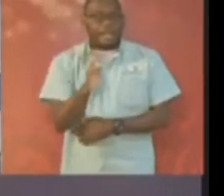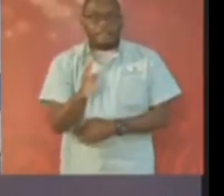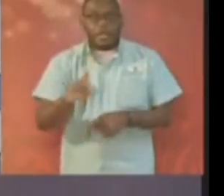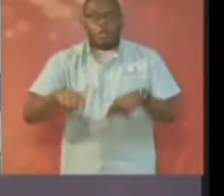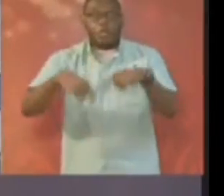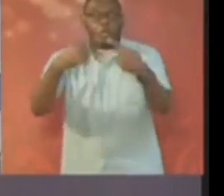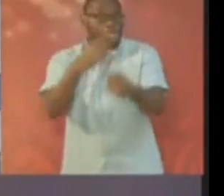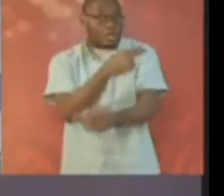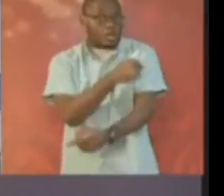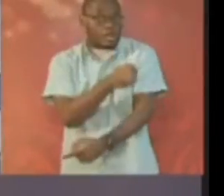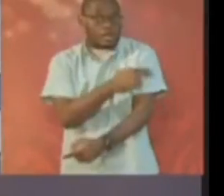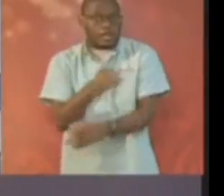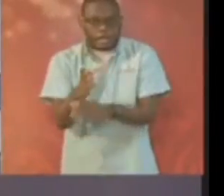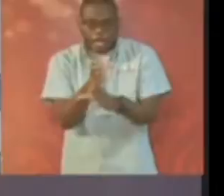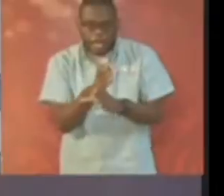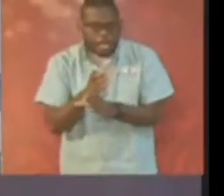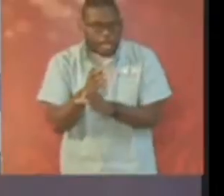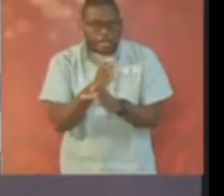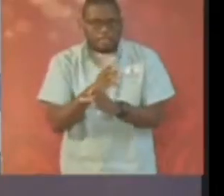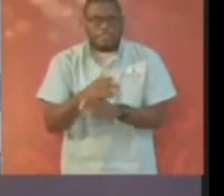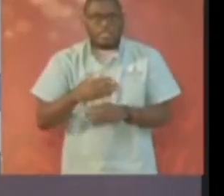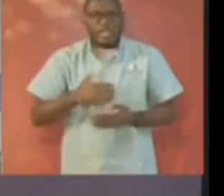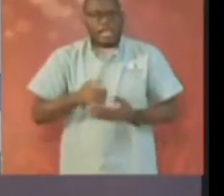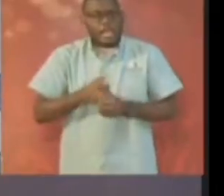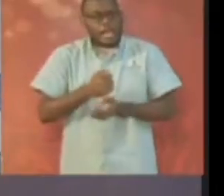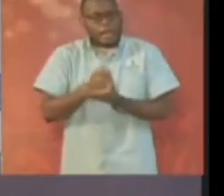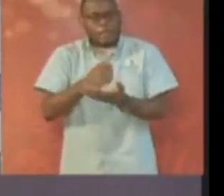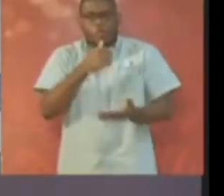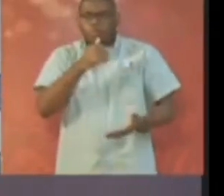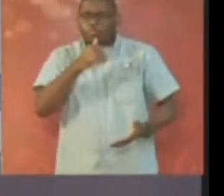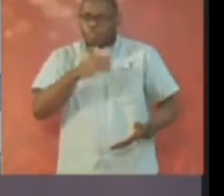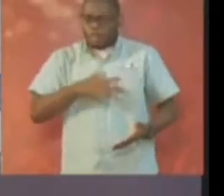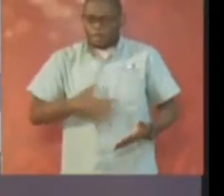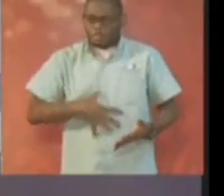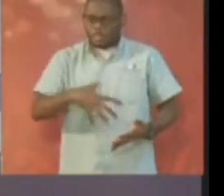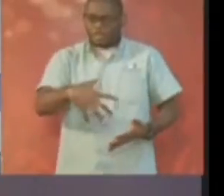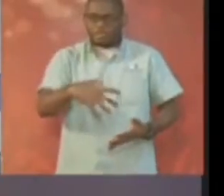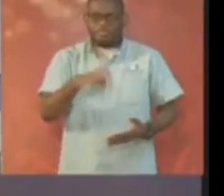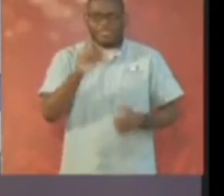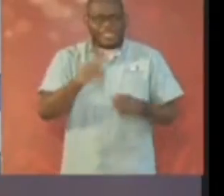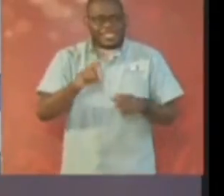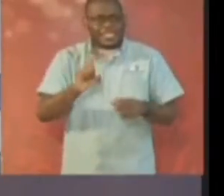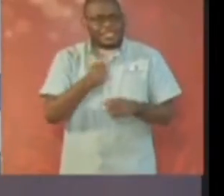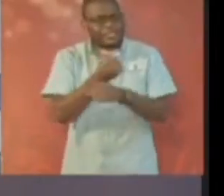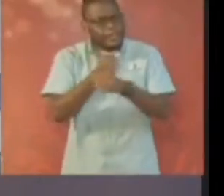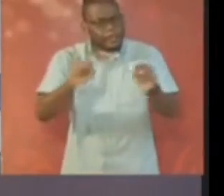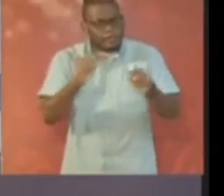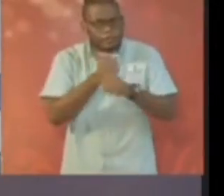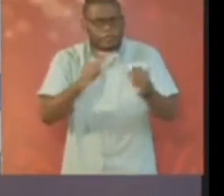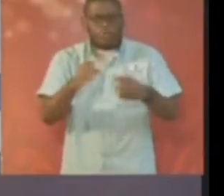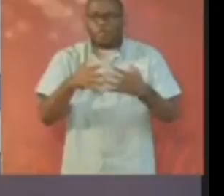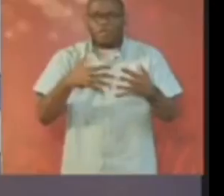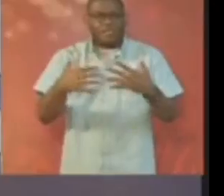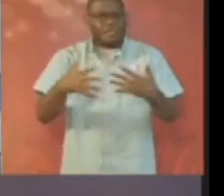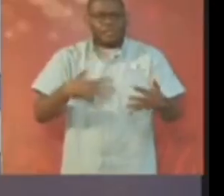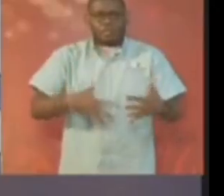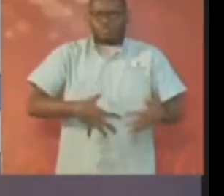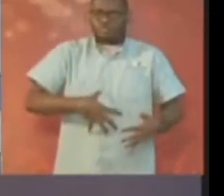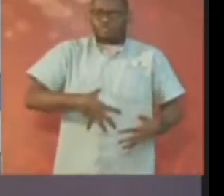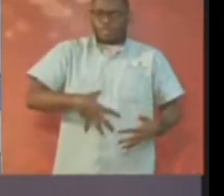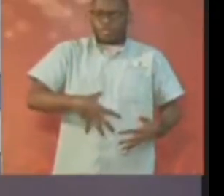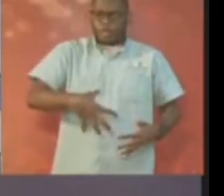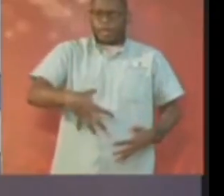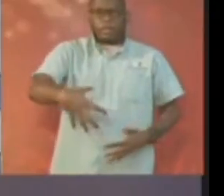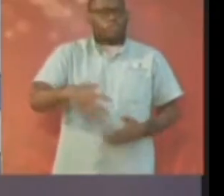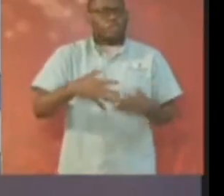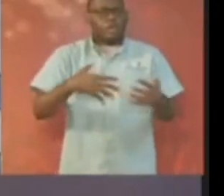a pregnant woman with the flu. The vaccine is safe at all stages of pregnancy. The vaccine is available